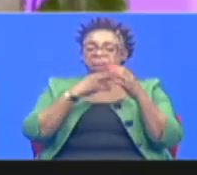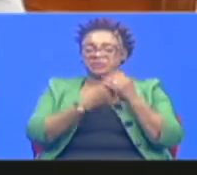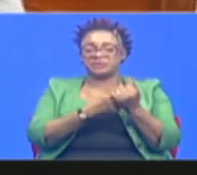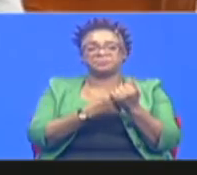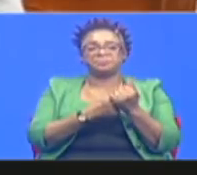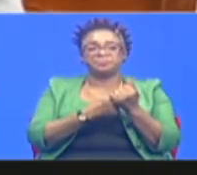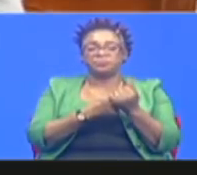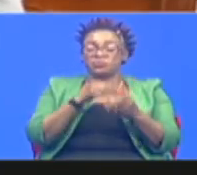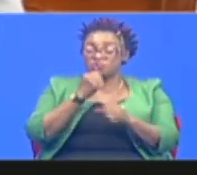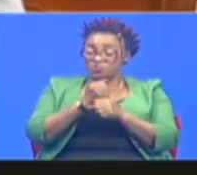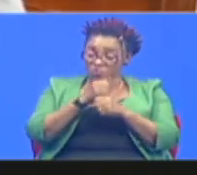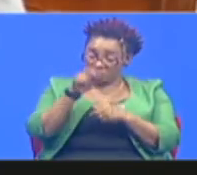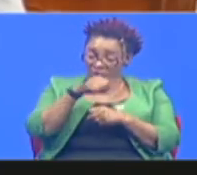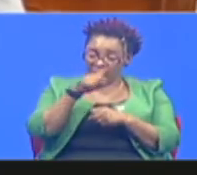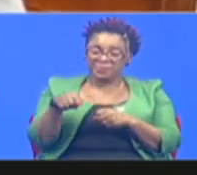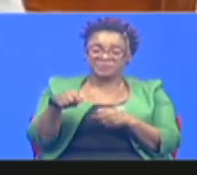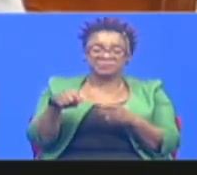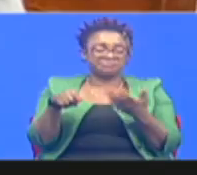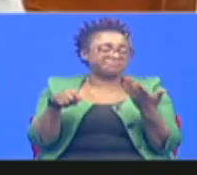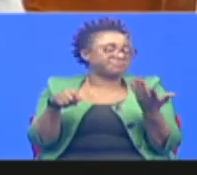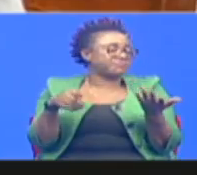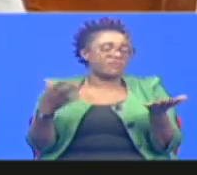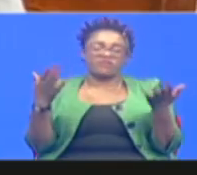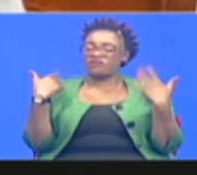wrong, and forever